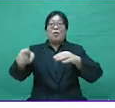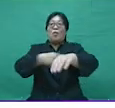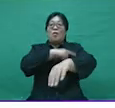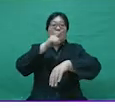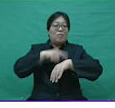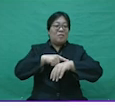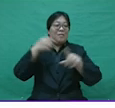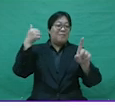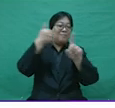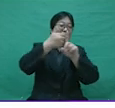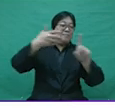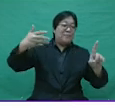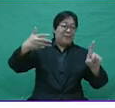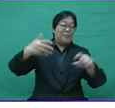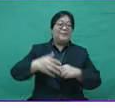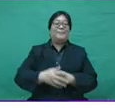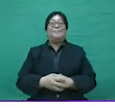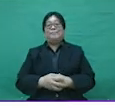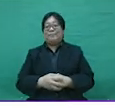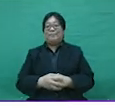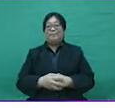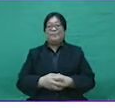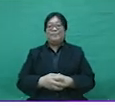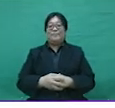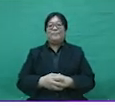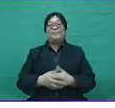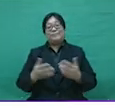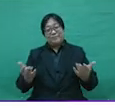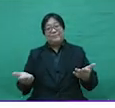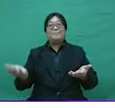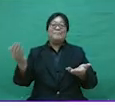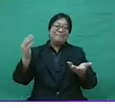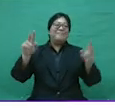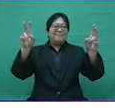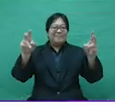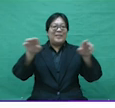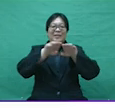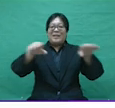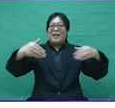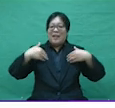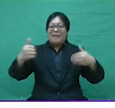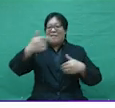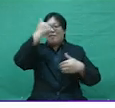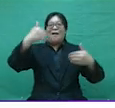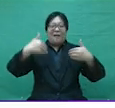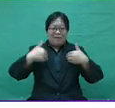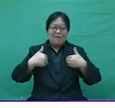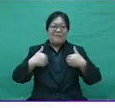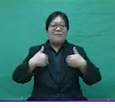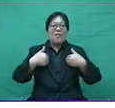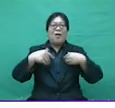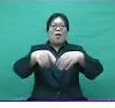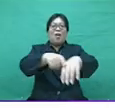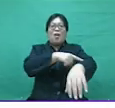the long-term impacts of the crisis on, again, the health level, because there are